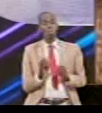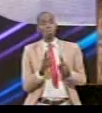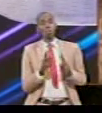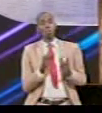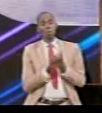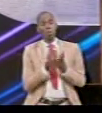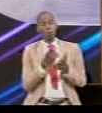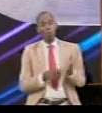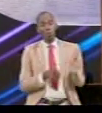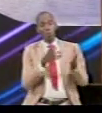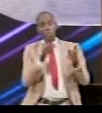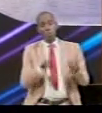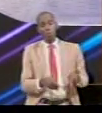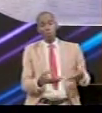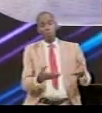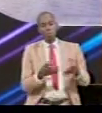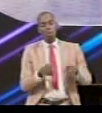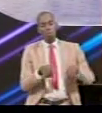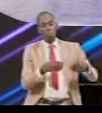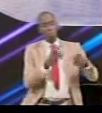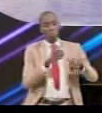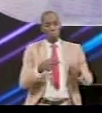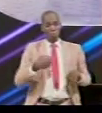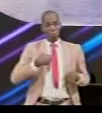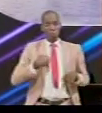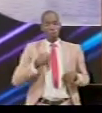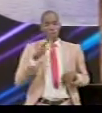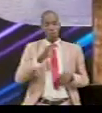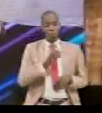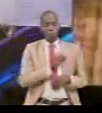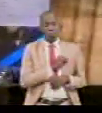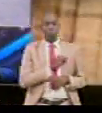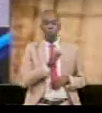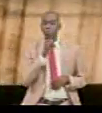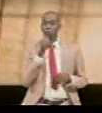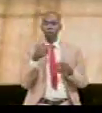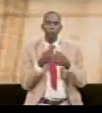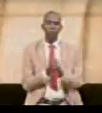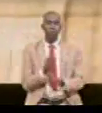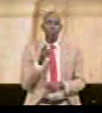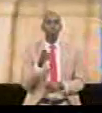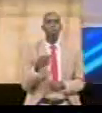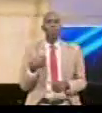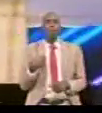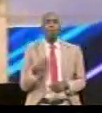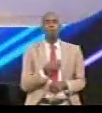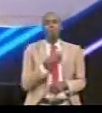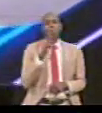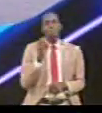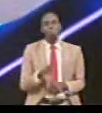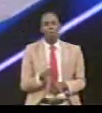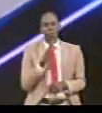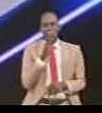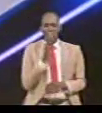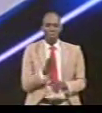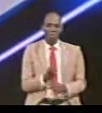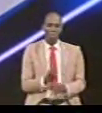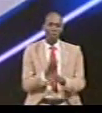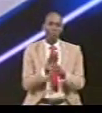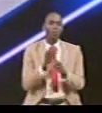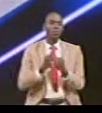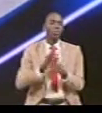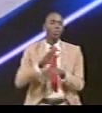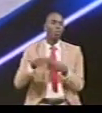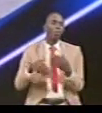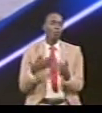own way, but me, your conscience, I'm not with you. We must be faithful in all